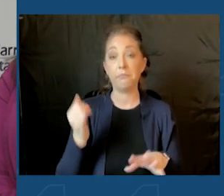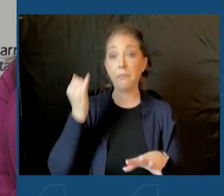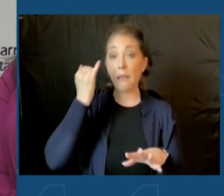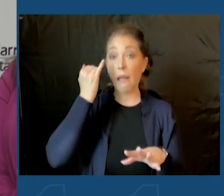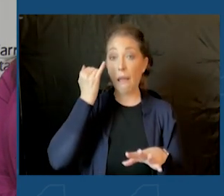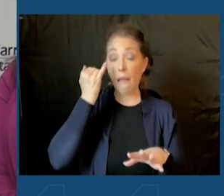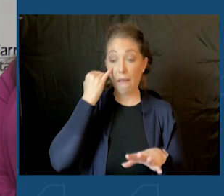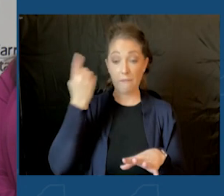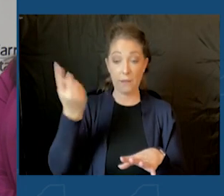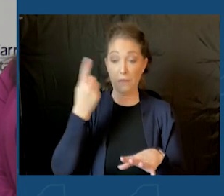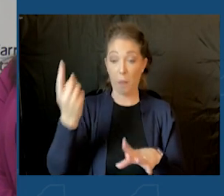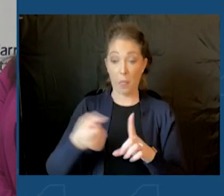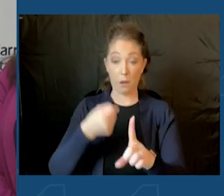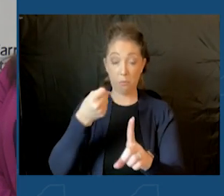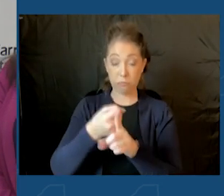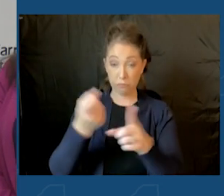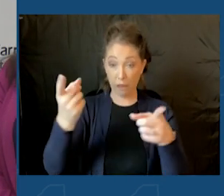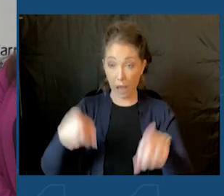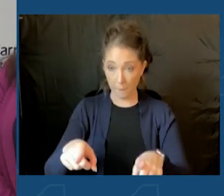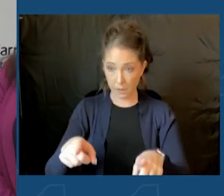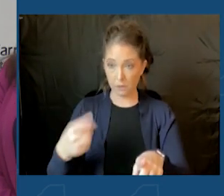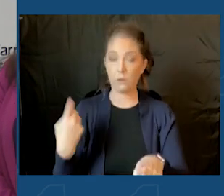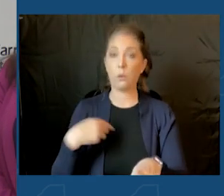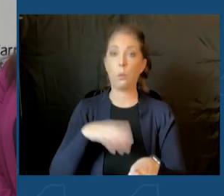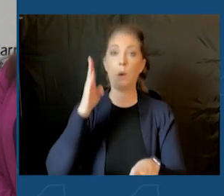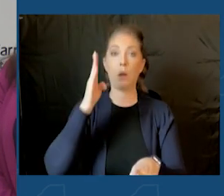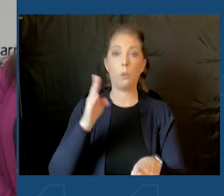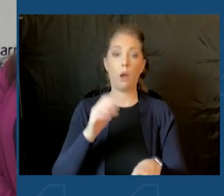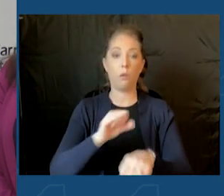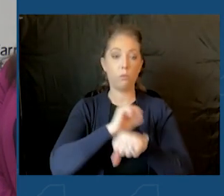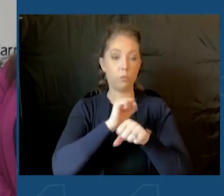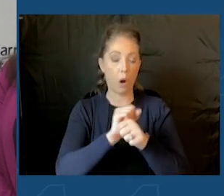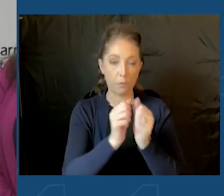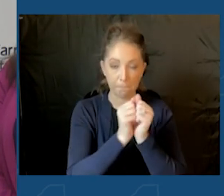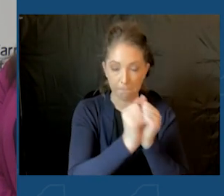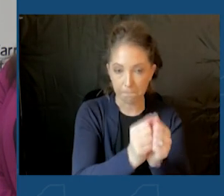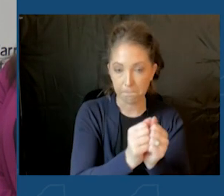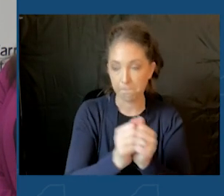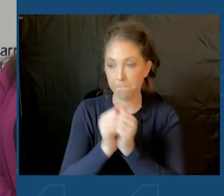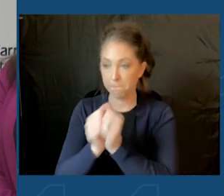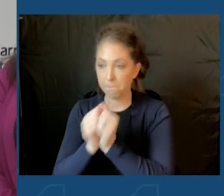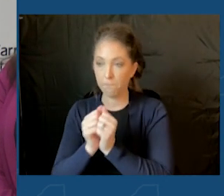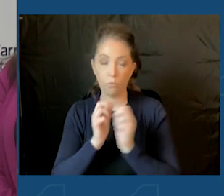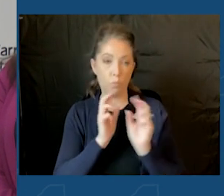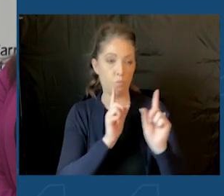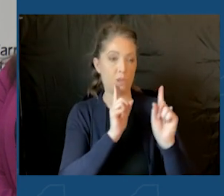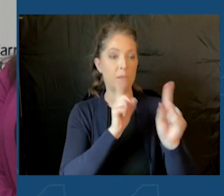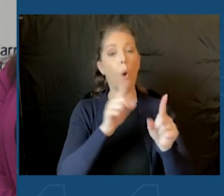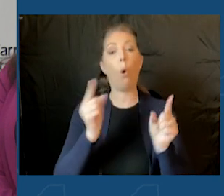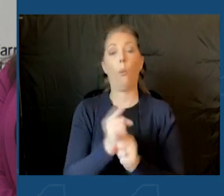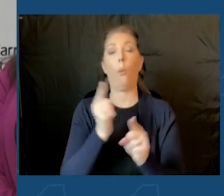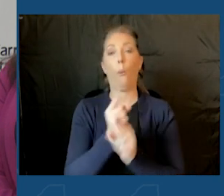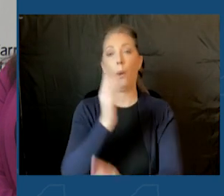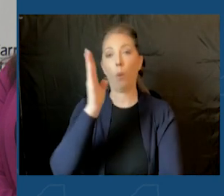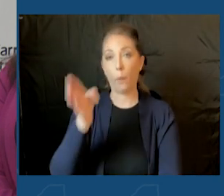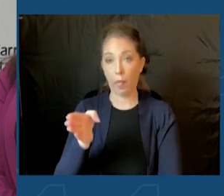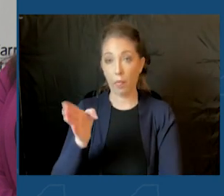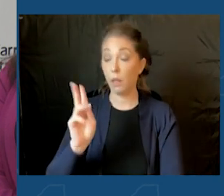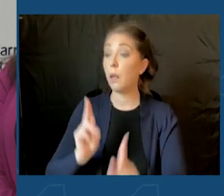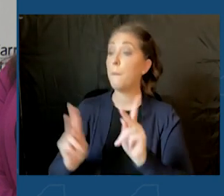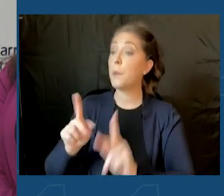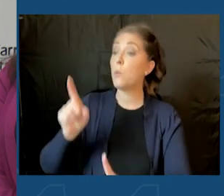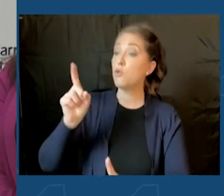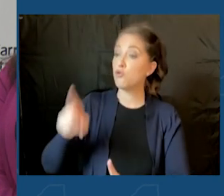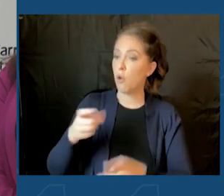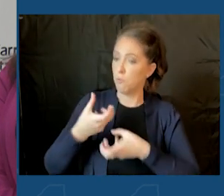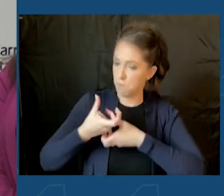here, we will be working closely together, and we will be responding appropriately. And people should have great